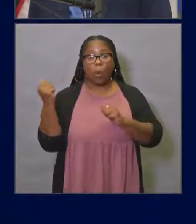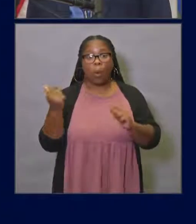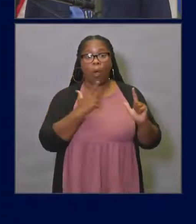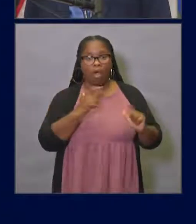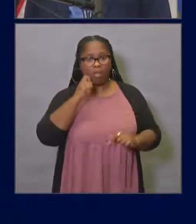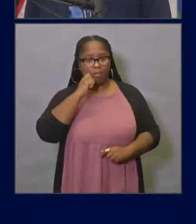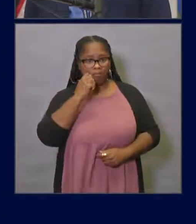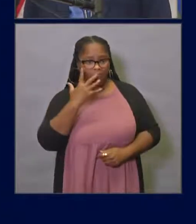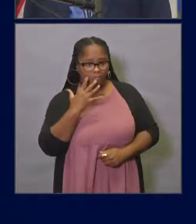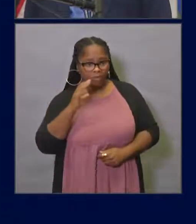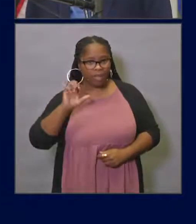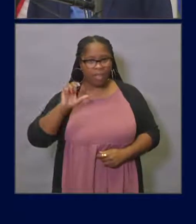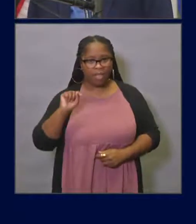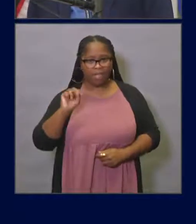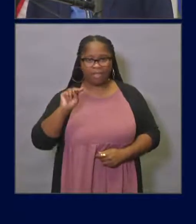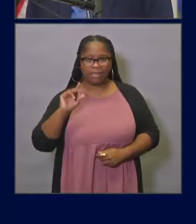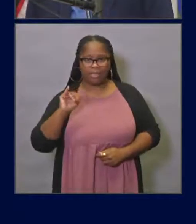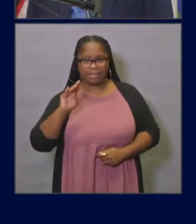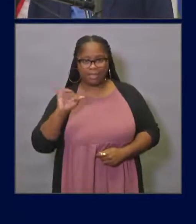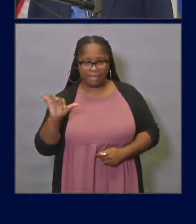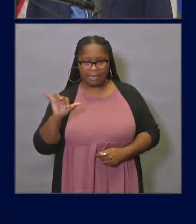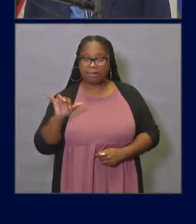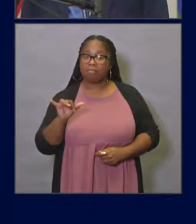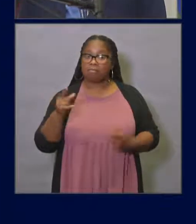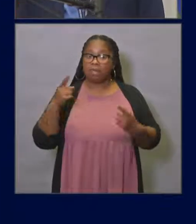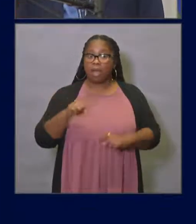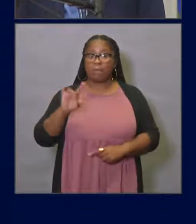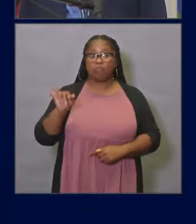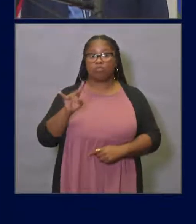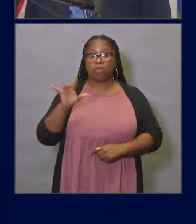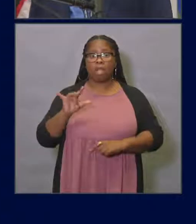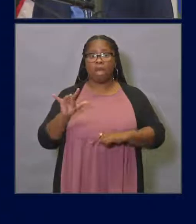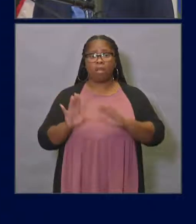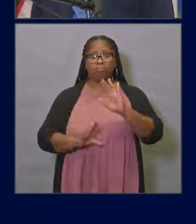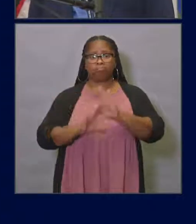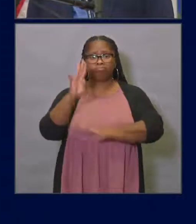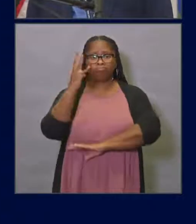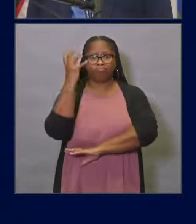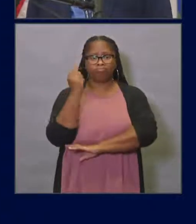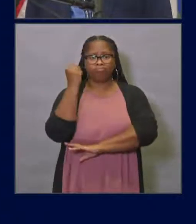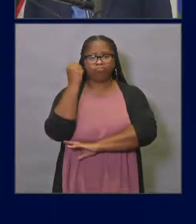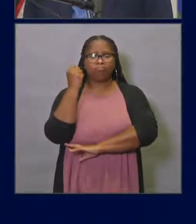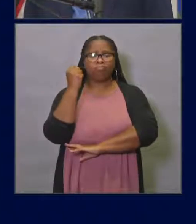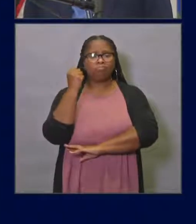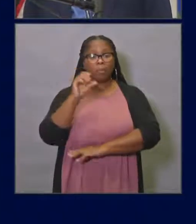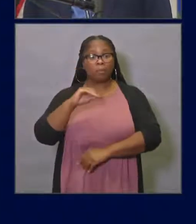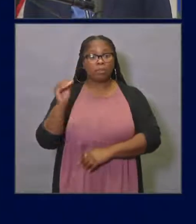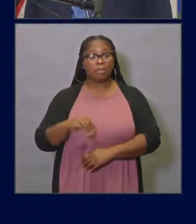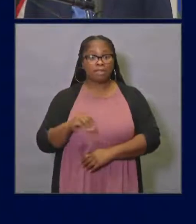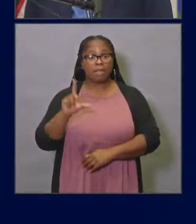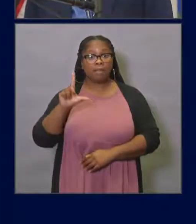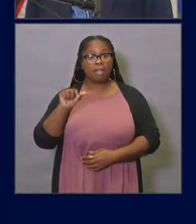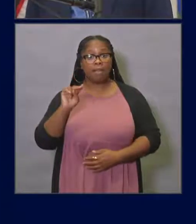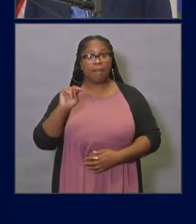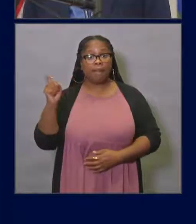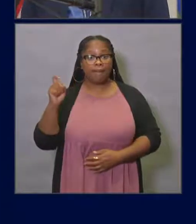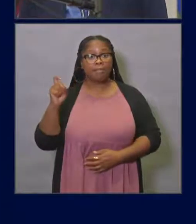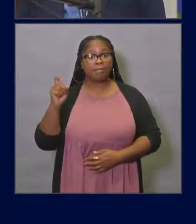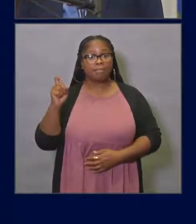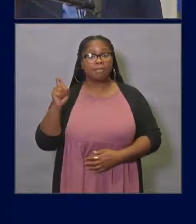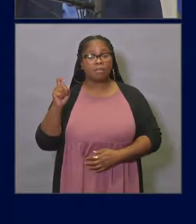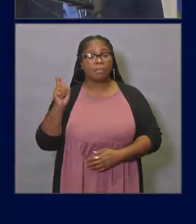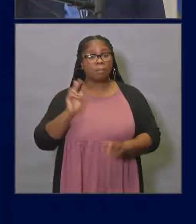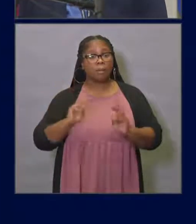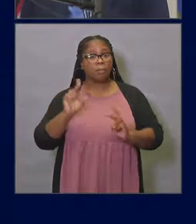ethnicity groups. During the July peak, the mortality rate among Latinx residents was 6 deaths per